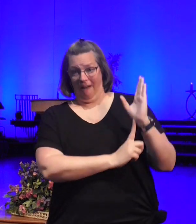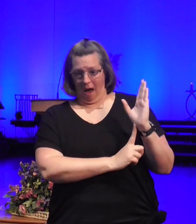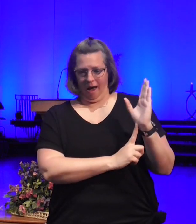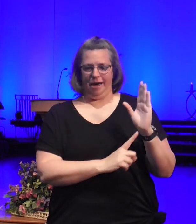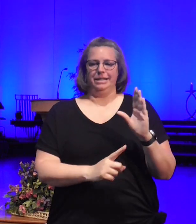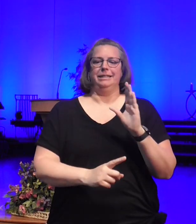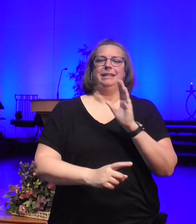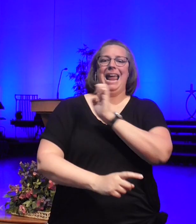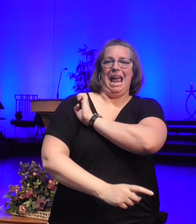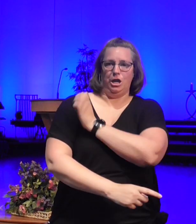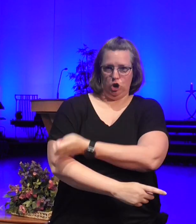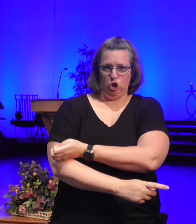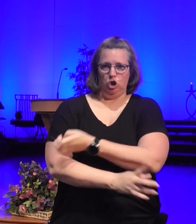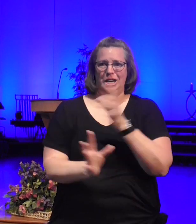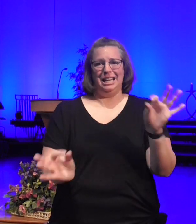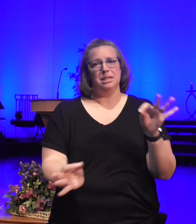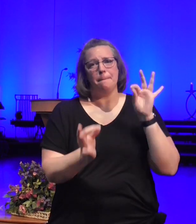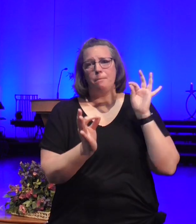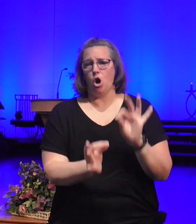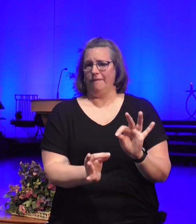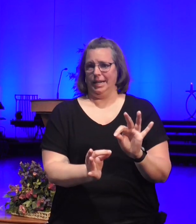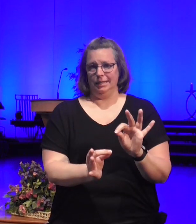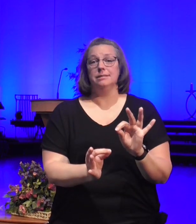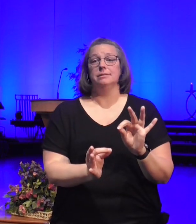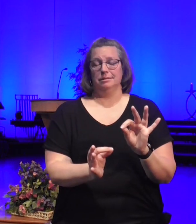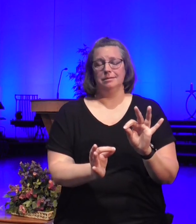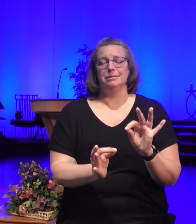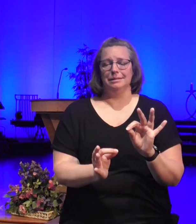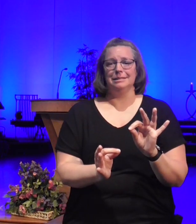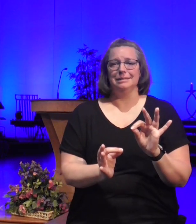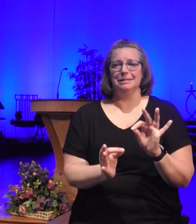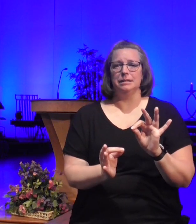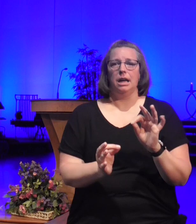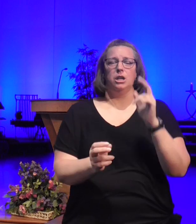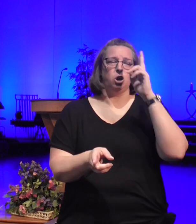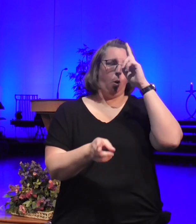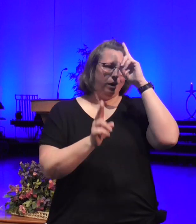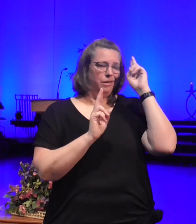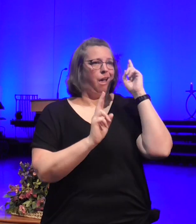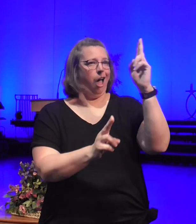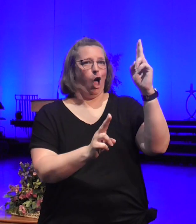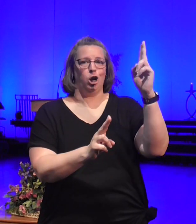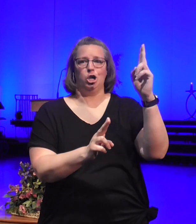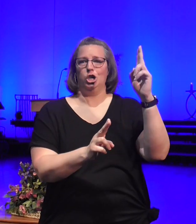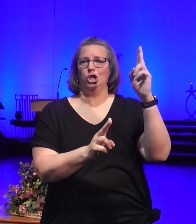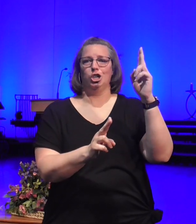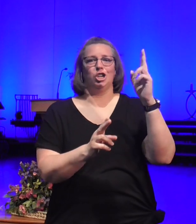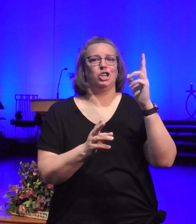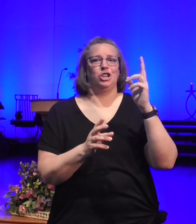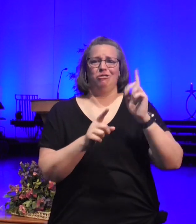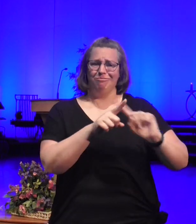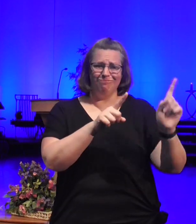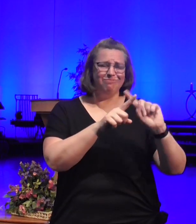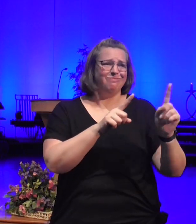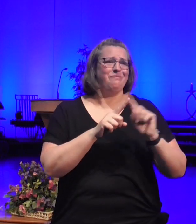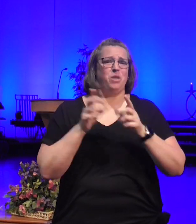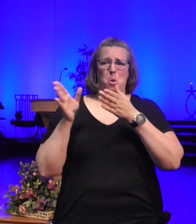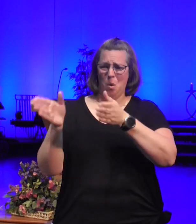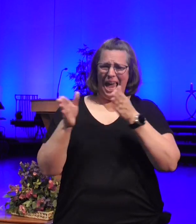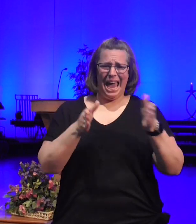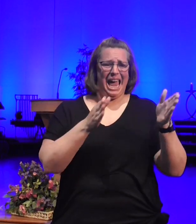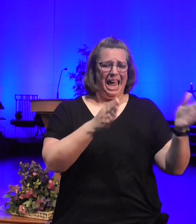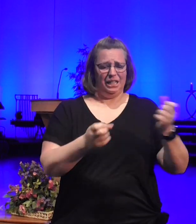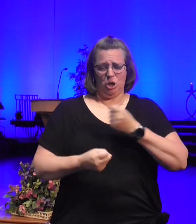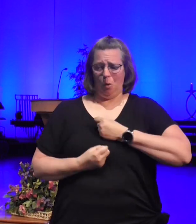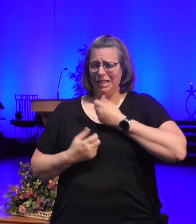energy, perfect in its presence. And we honor these divine ways that we choose to express